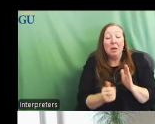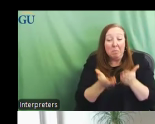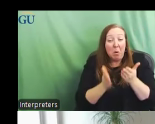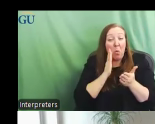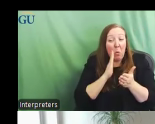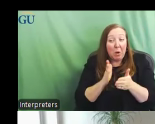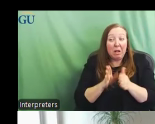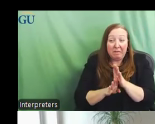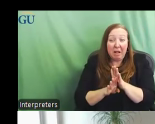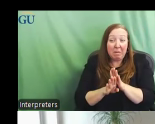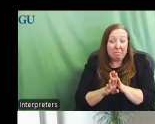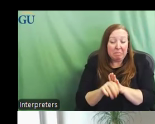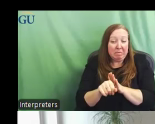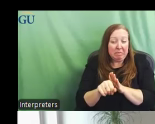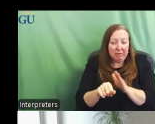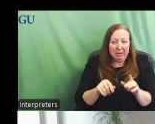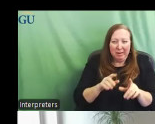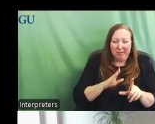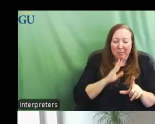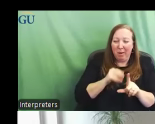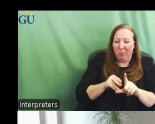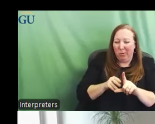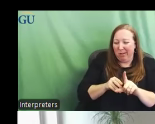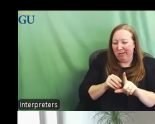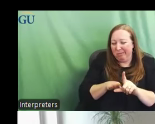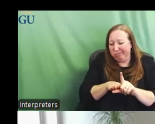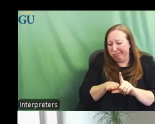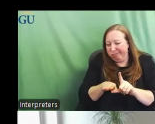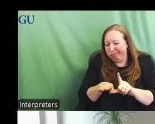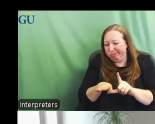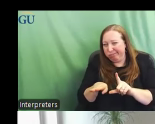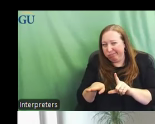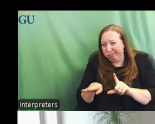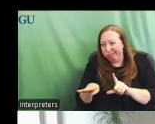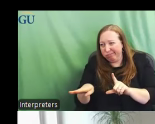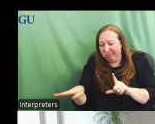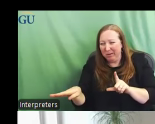develop some skills, but we might expect this